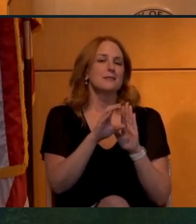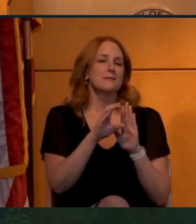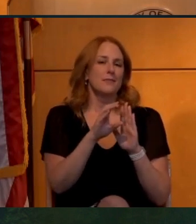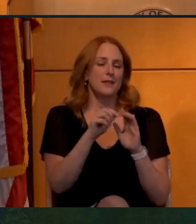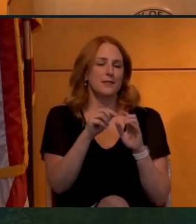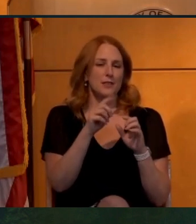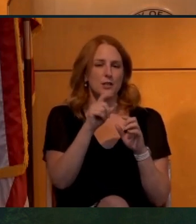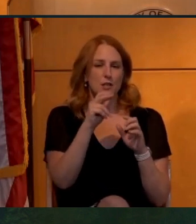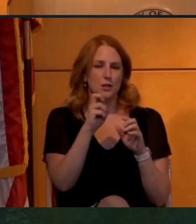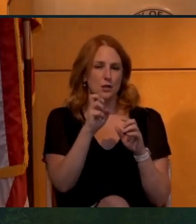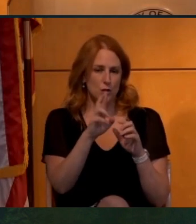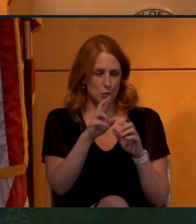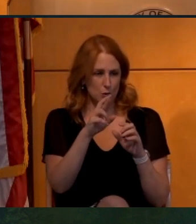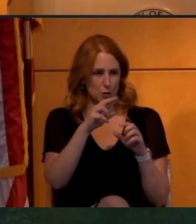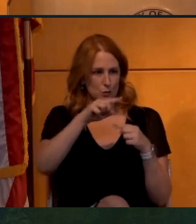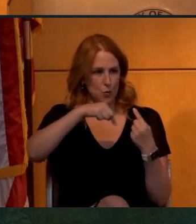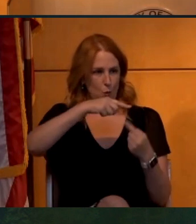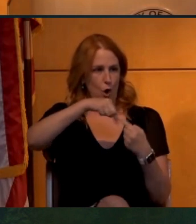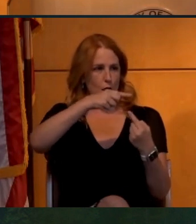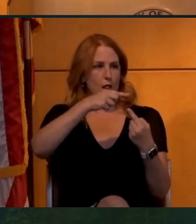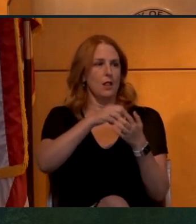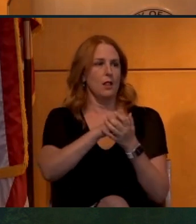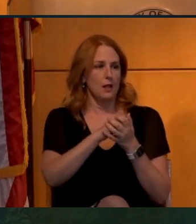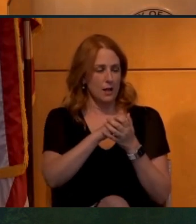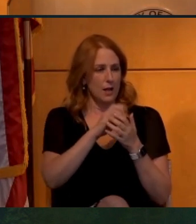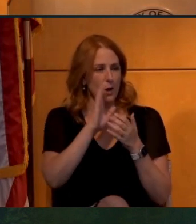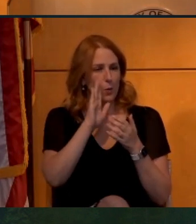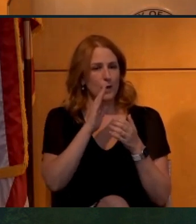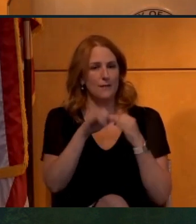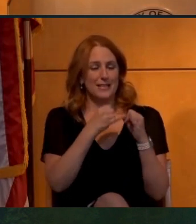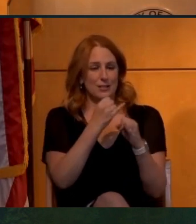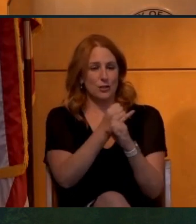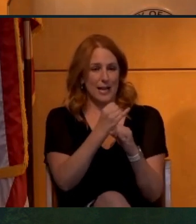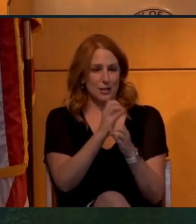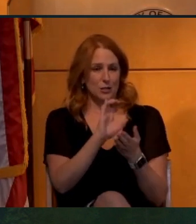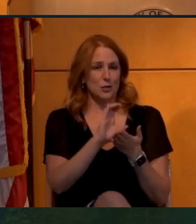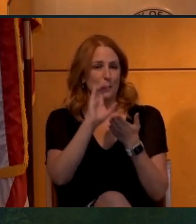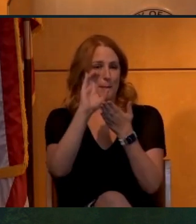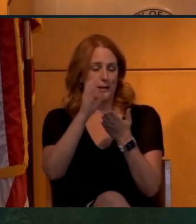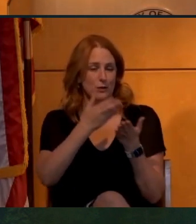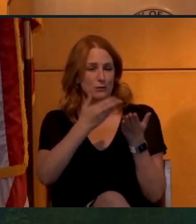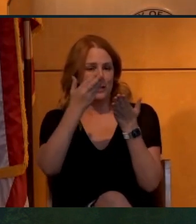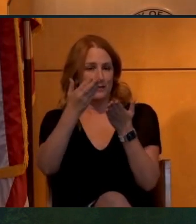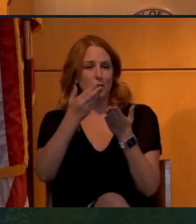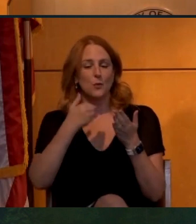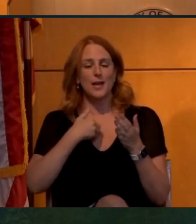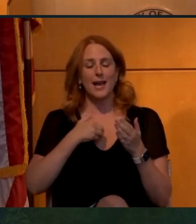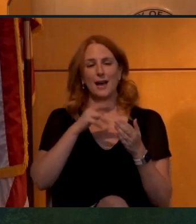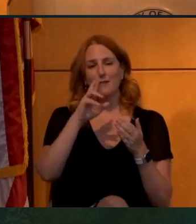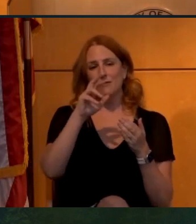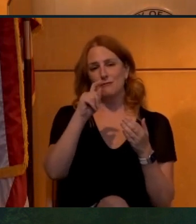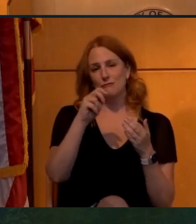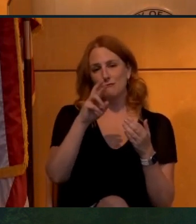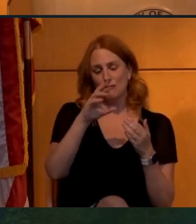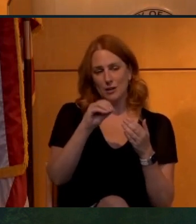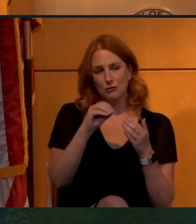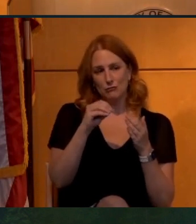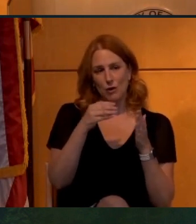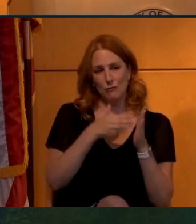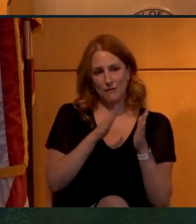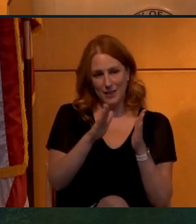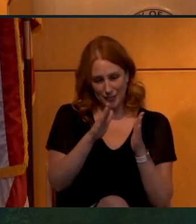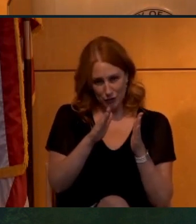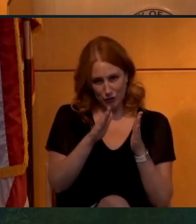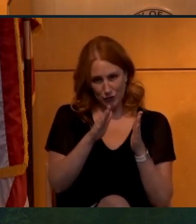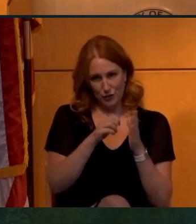swirl. And they are partnered with 2 international payloads for this delivery. We have a retroreflector from ESA, as well as a lunar